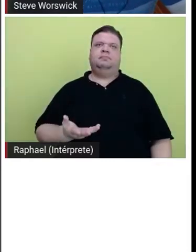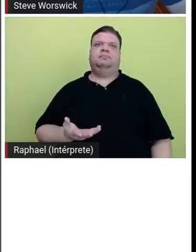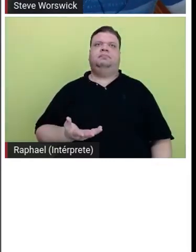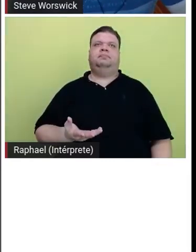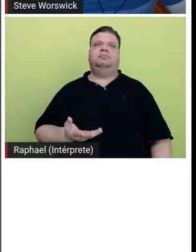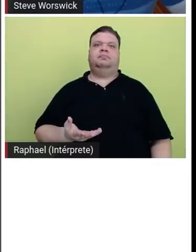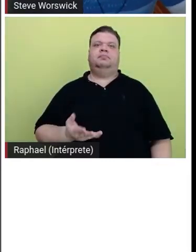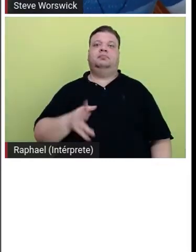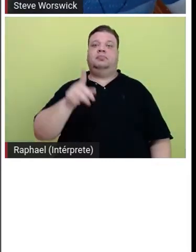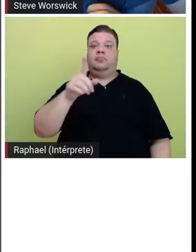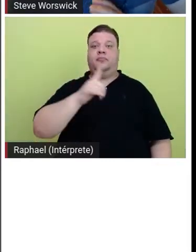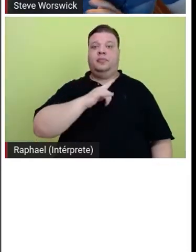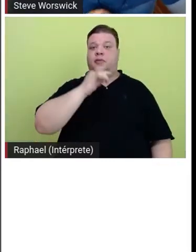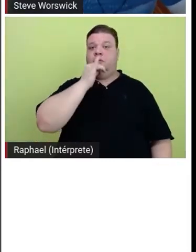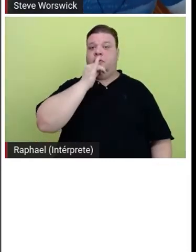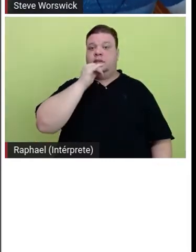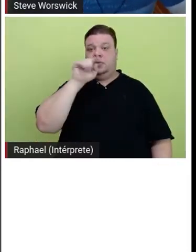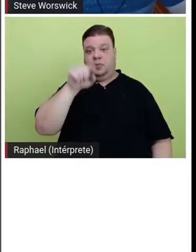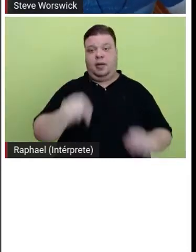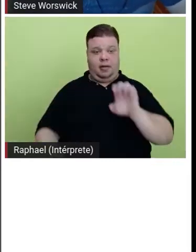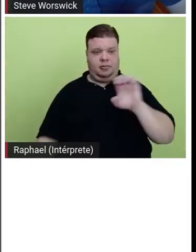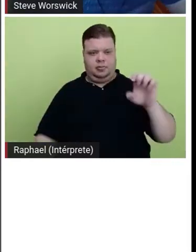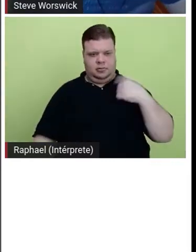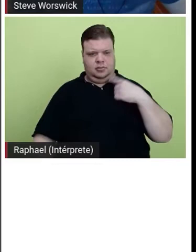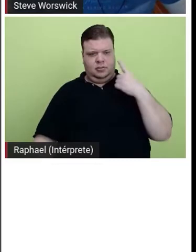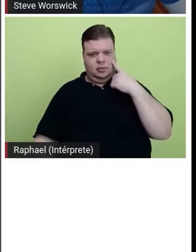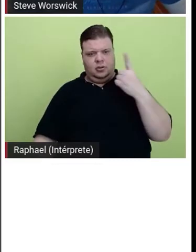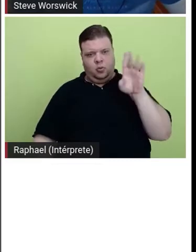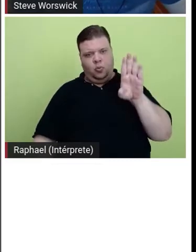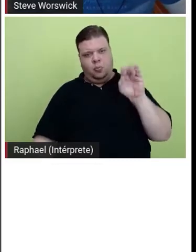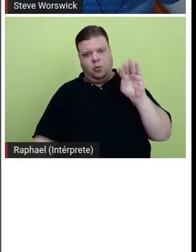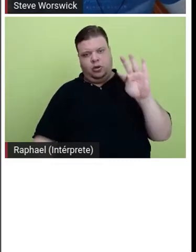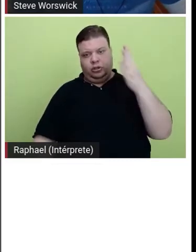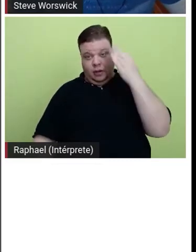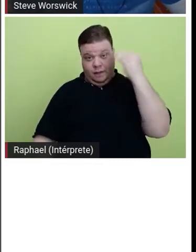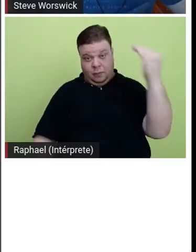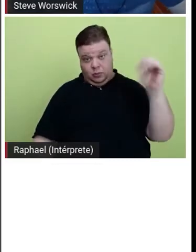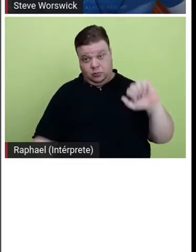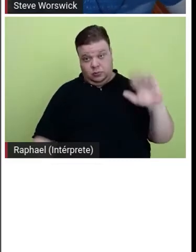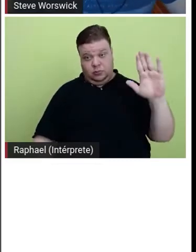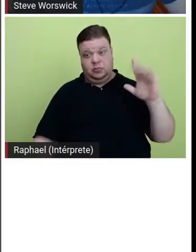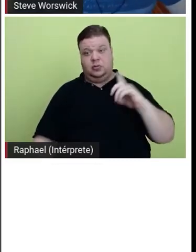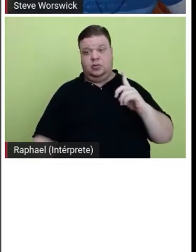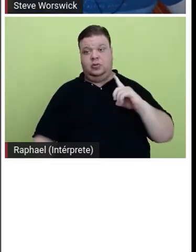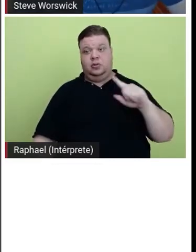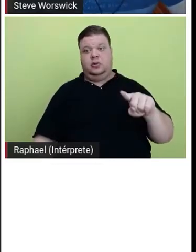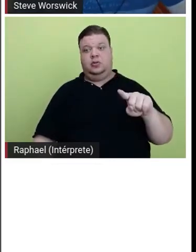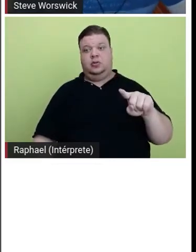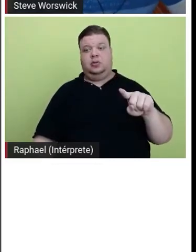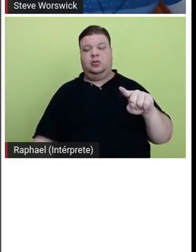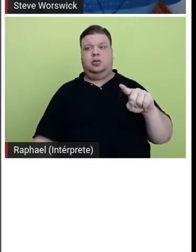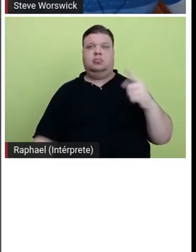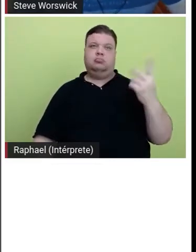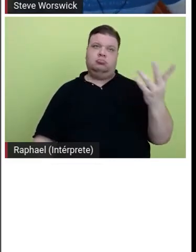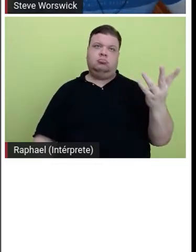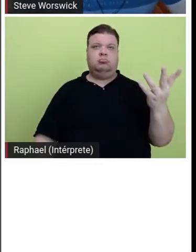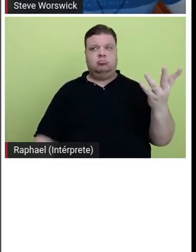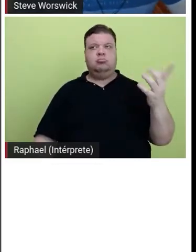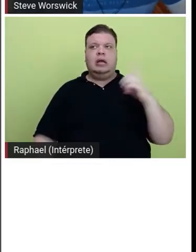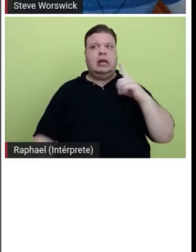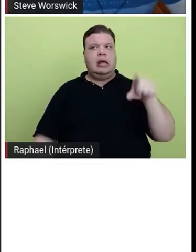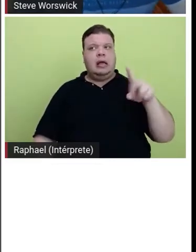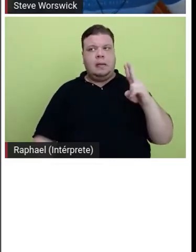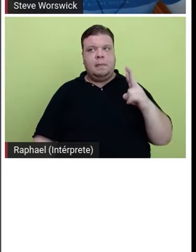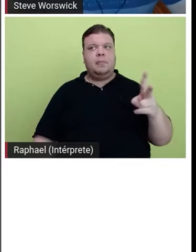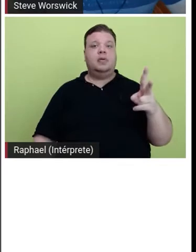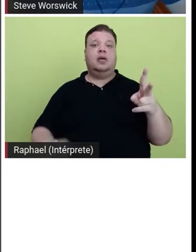alive? These are like fairly common questions that people will ask for bots, and it's just failing badly. Same with